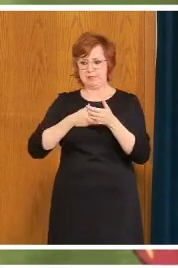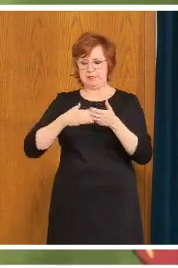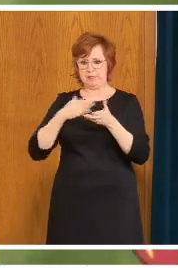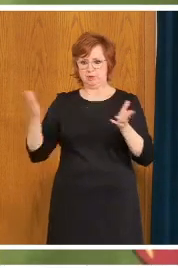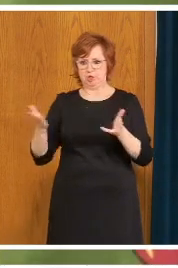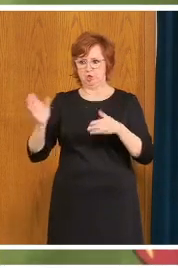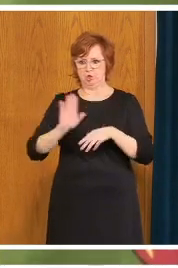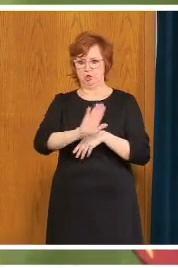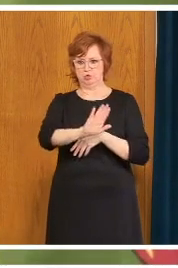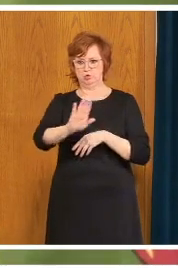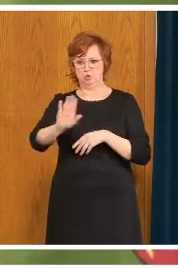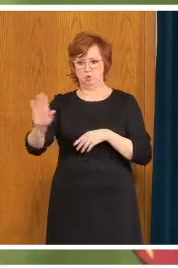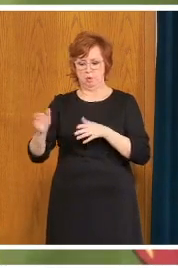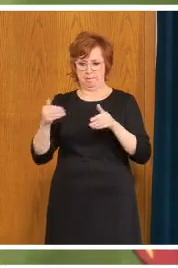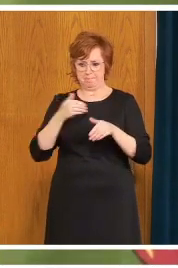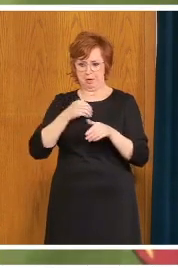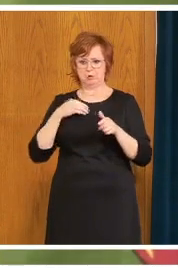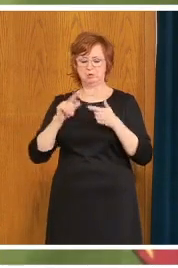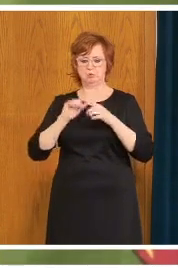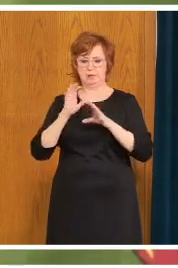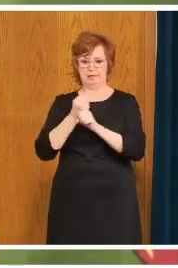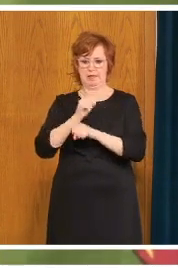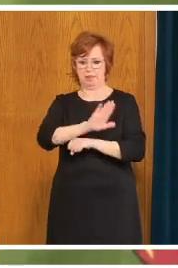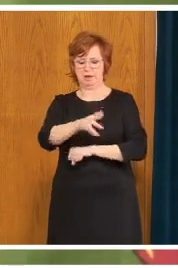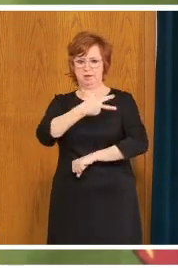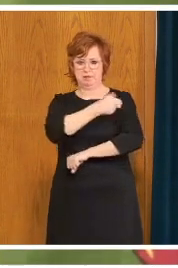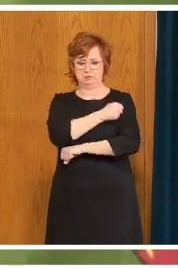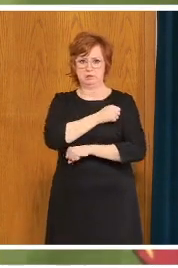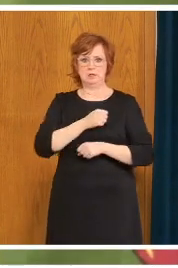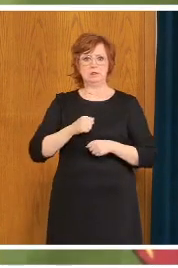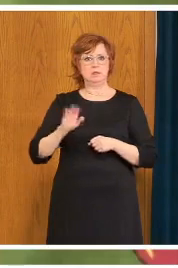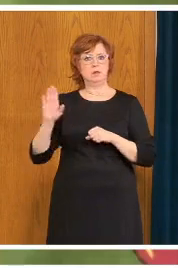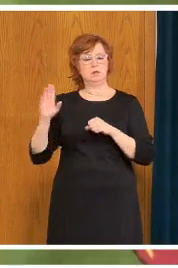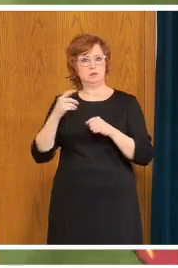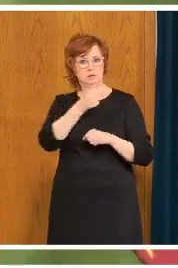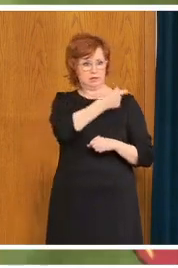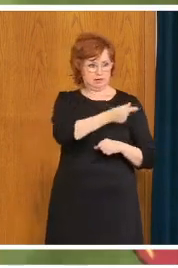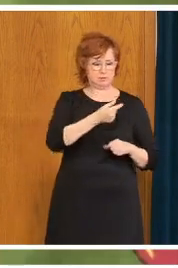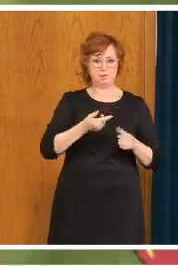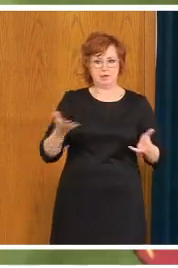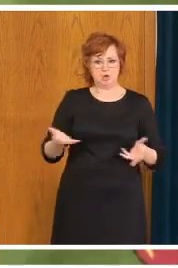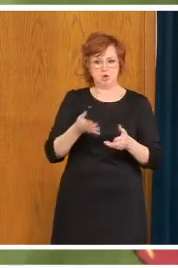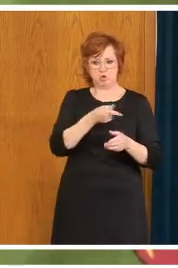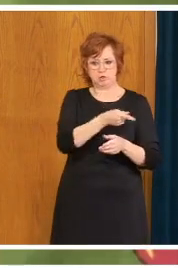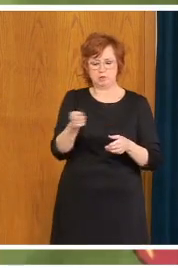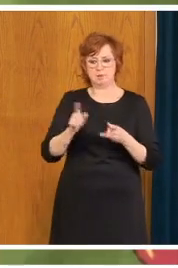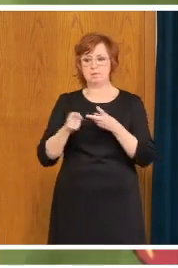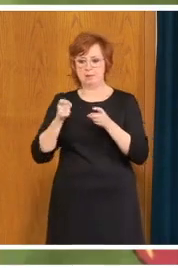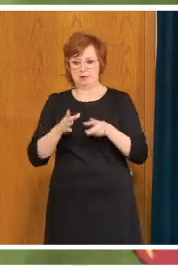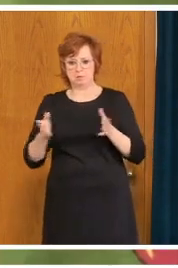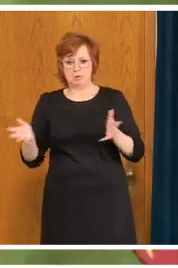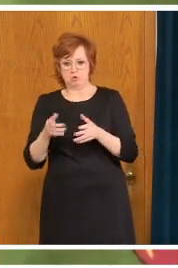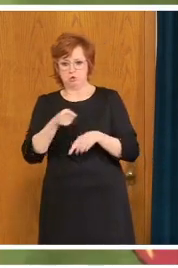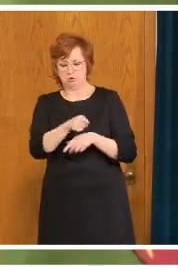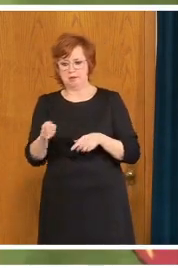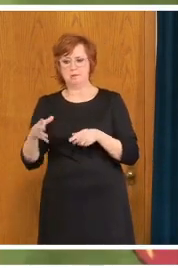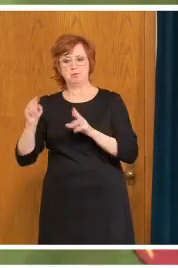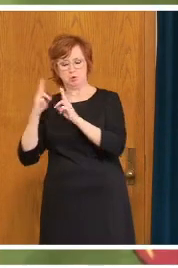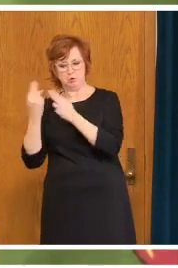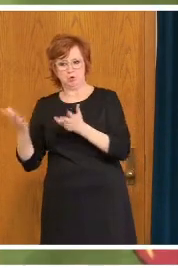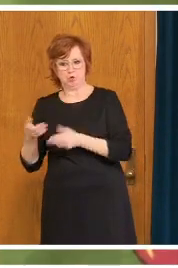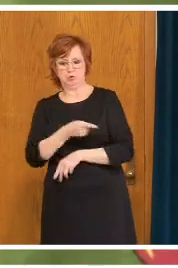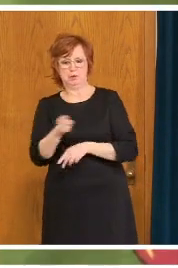to get vaccinated. So it's coming from the government and the management side, but as well as the union. So I'm